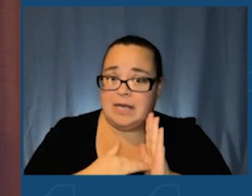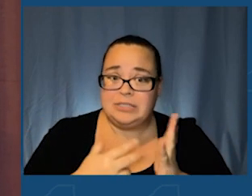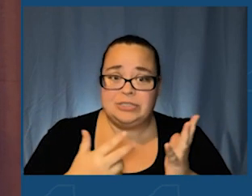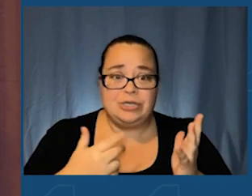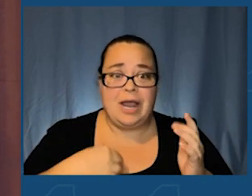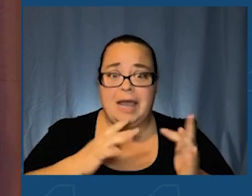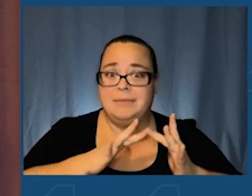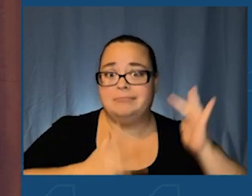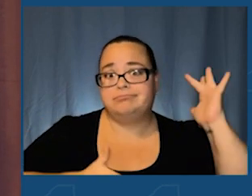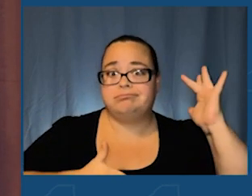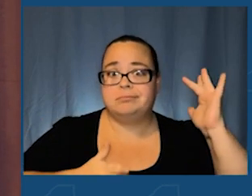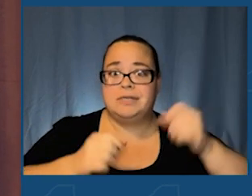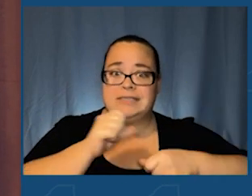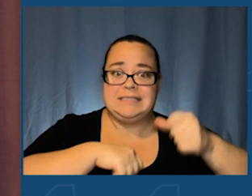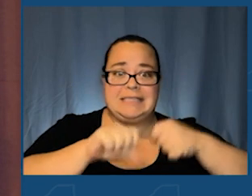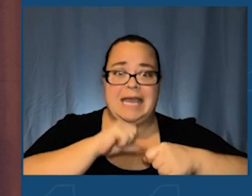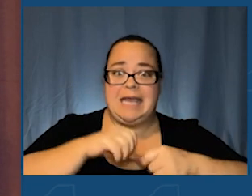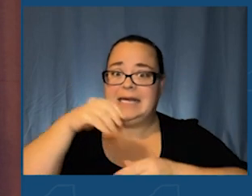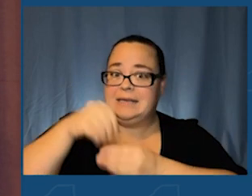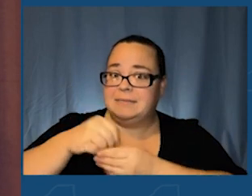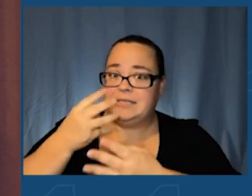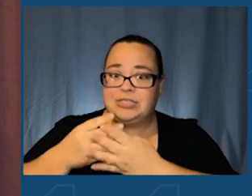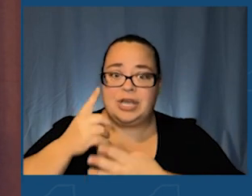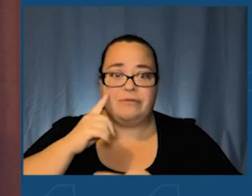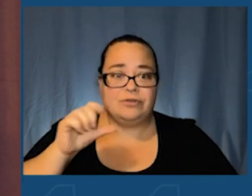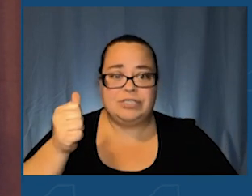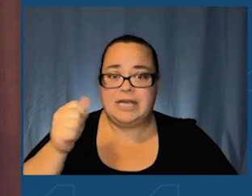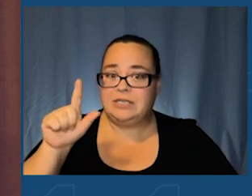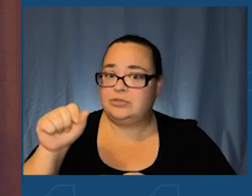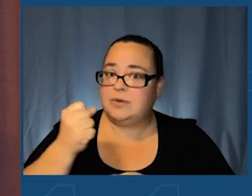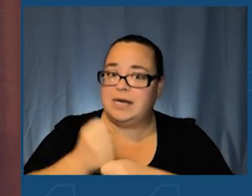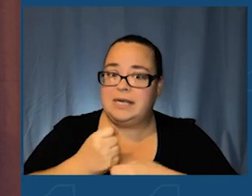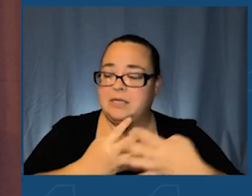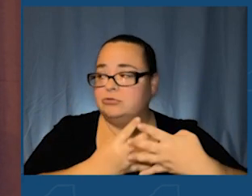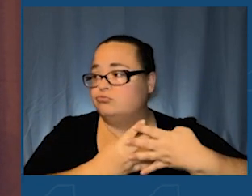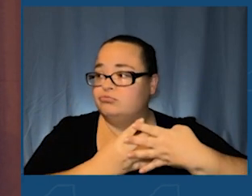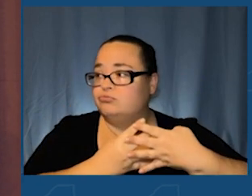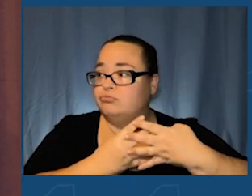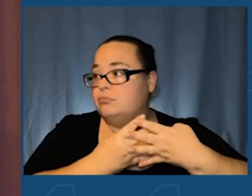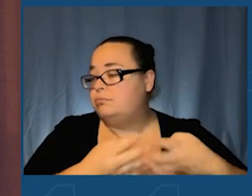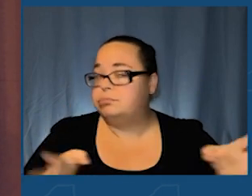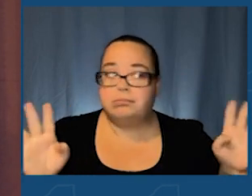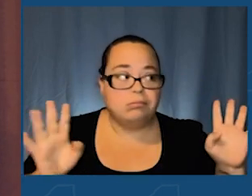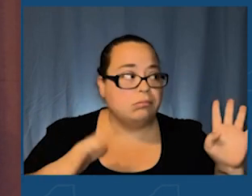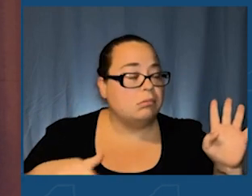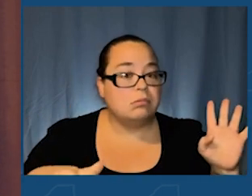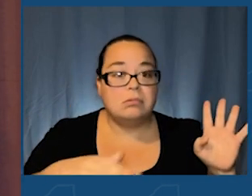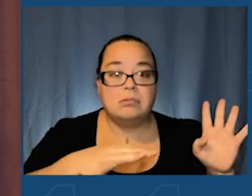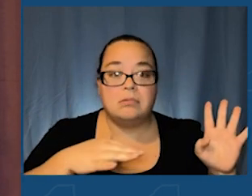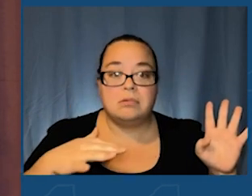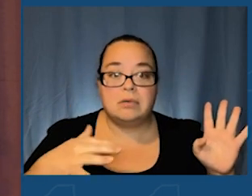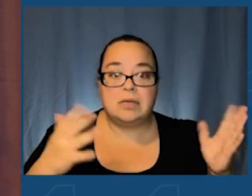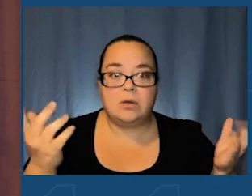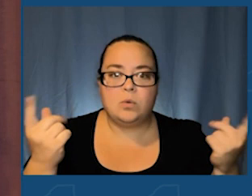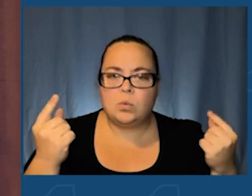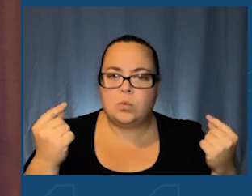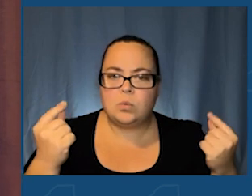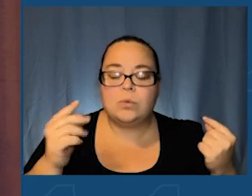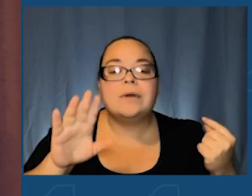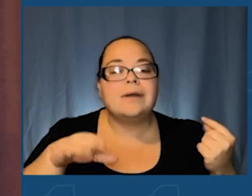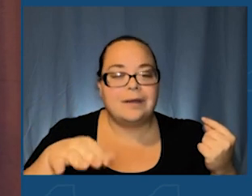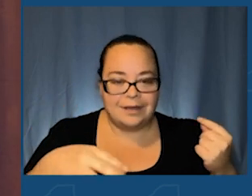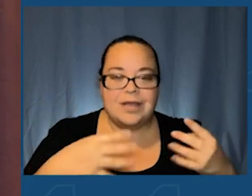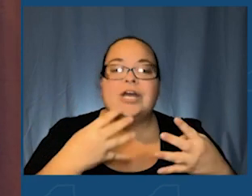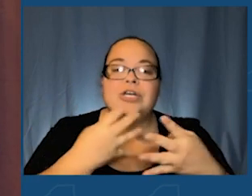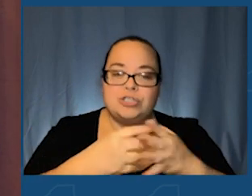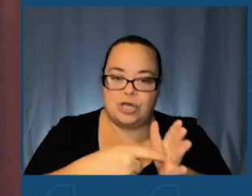for decades, and you're about to be freed. Our jails will now be required to provide voter registration to people as